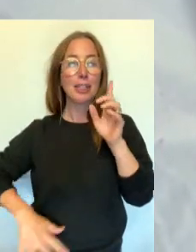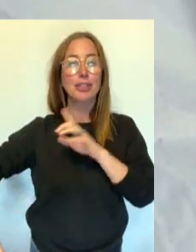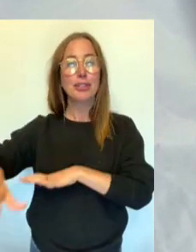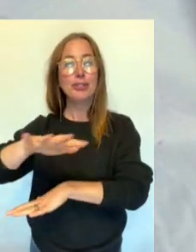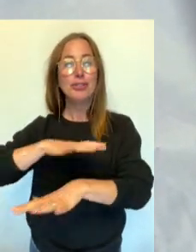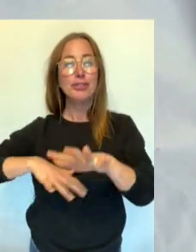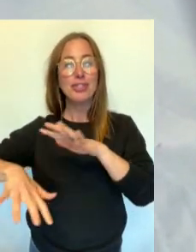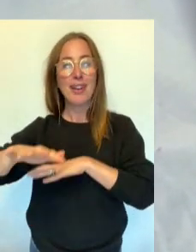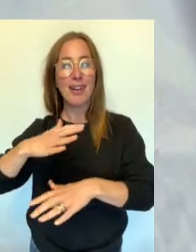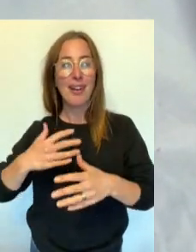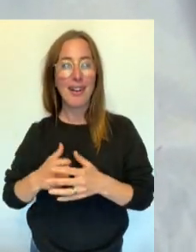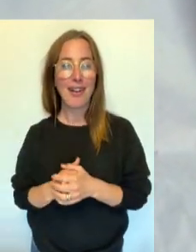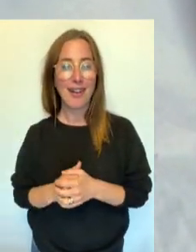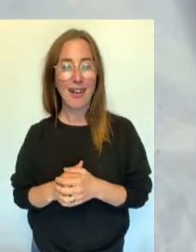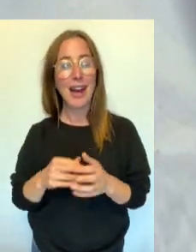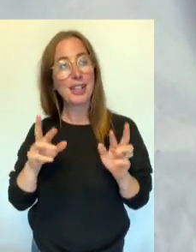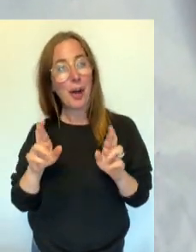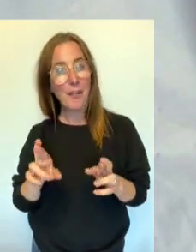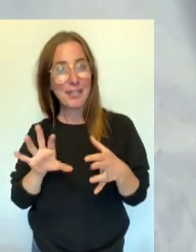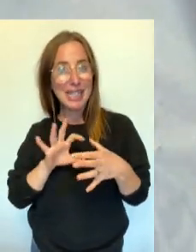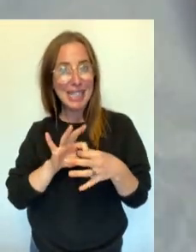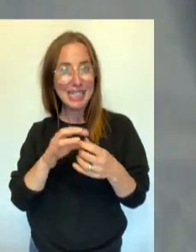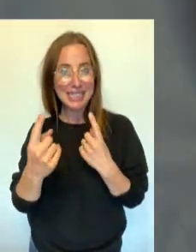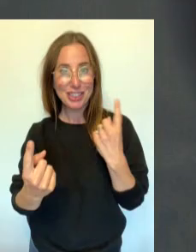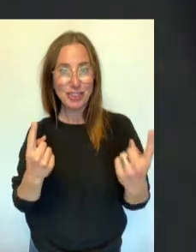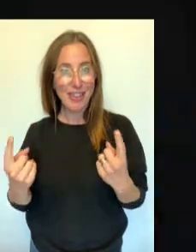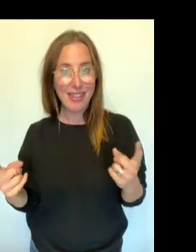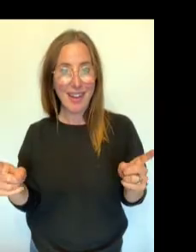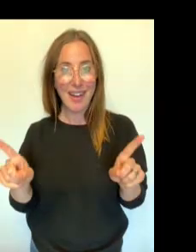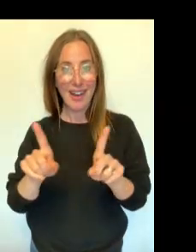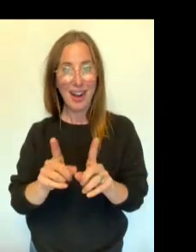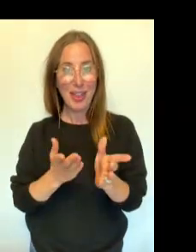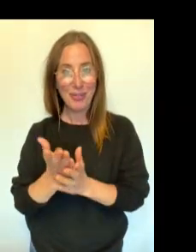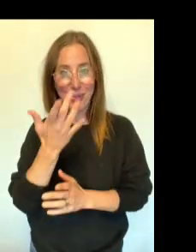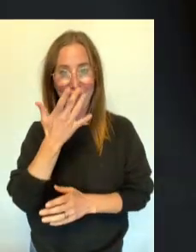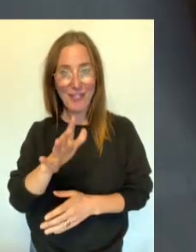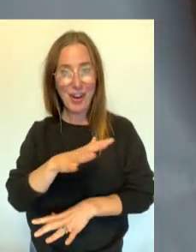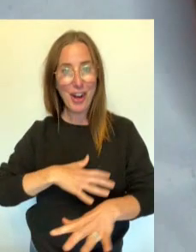And hopefully connecting with each other, even if it is virtually.